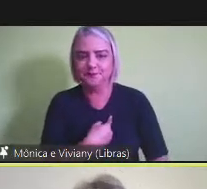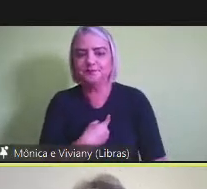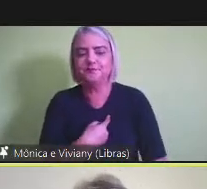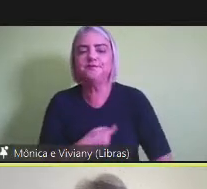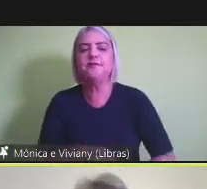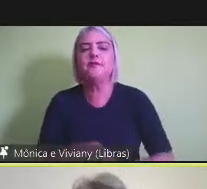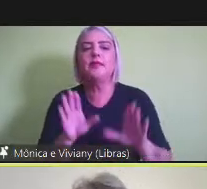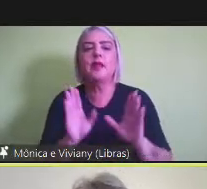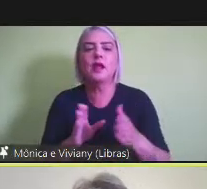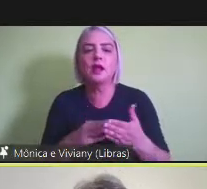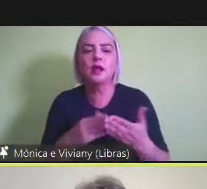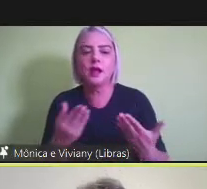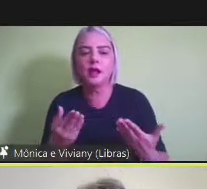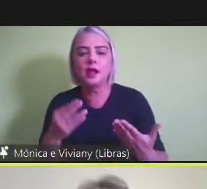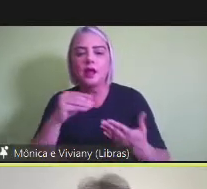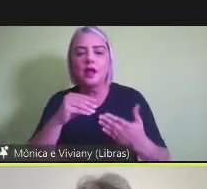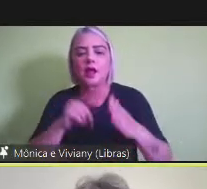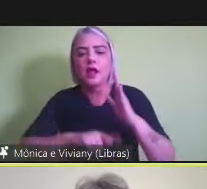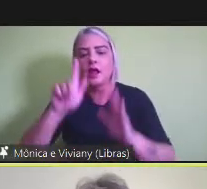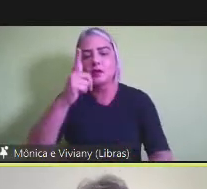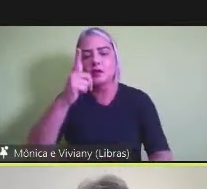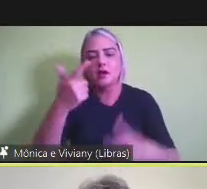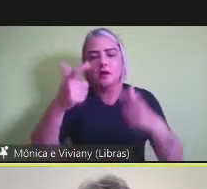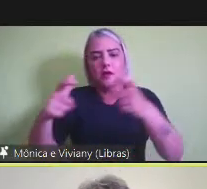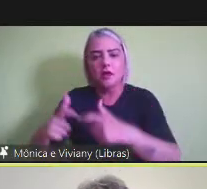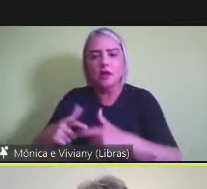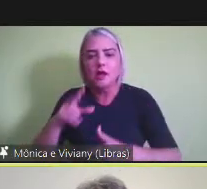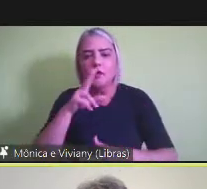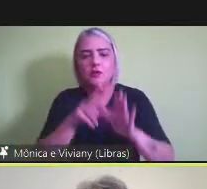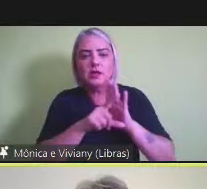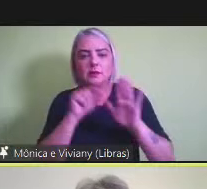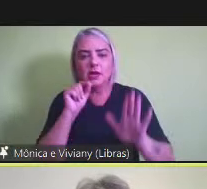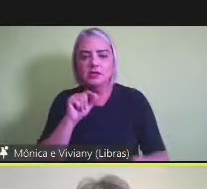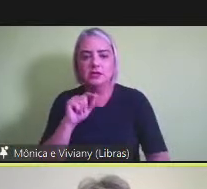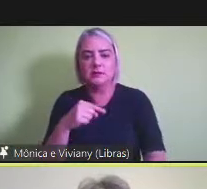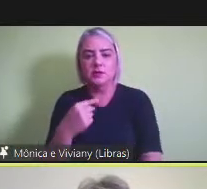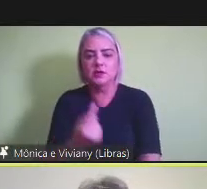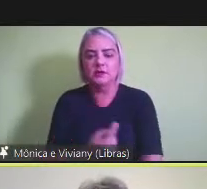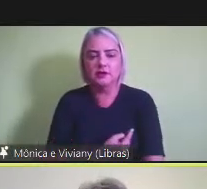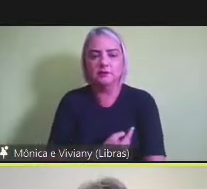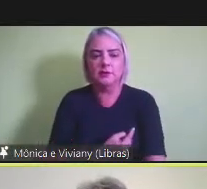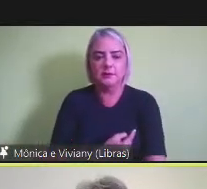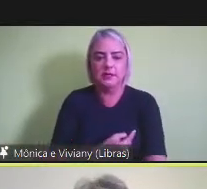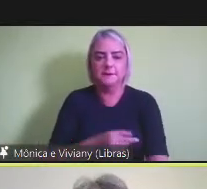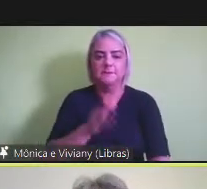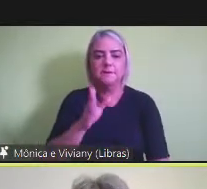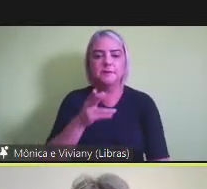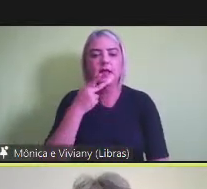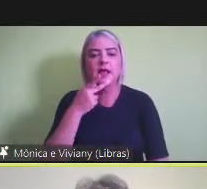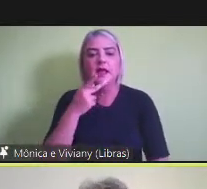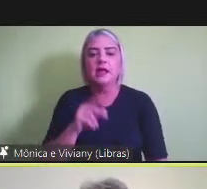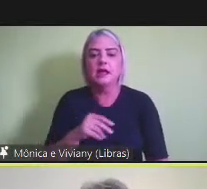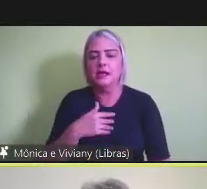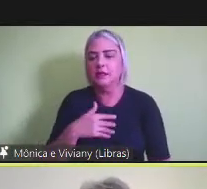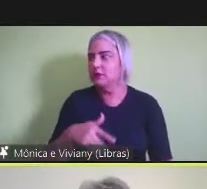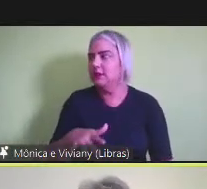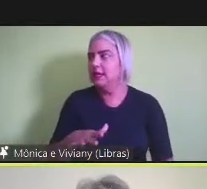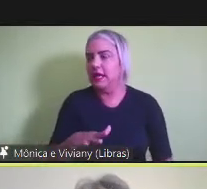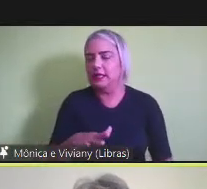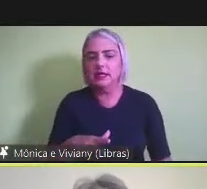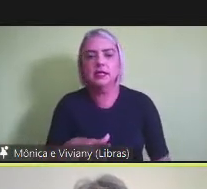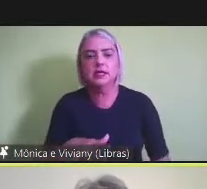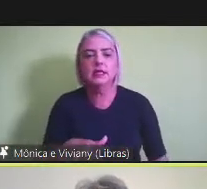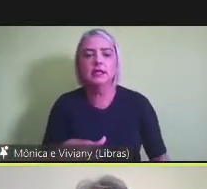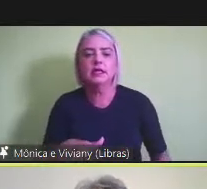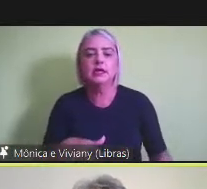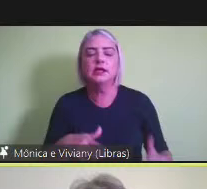I'll also mention a work from Carolina Daltoe from geography, strengthening or